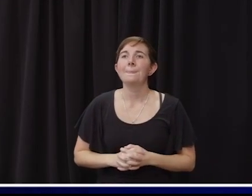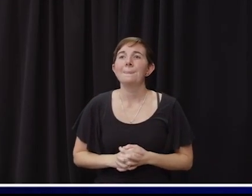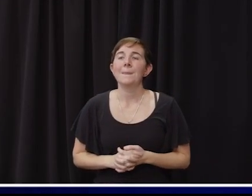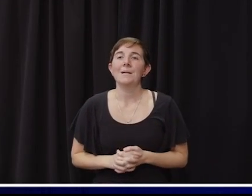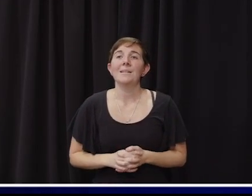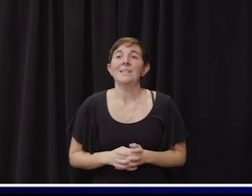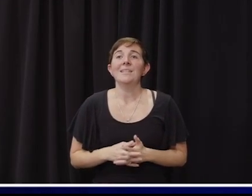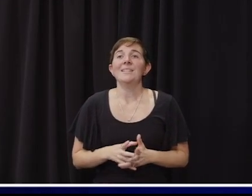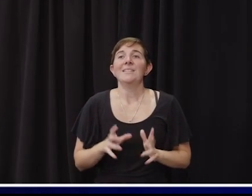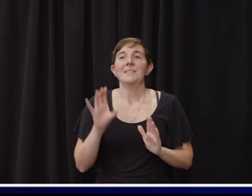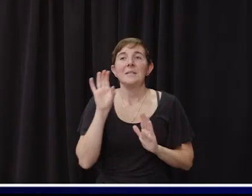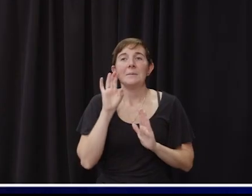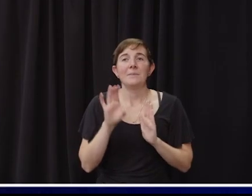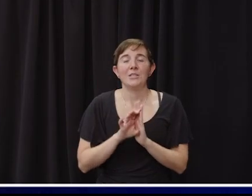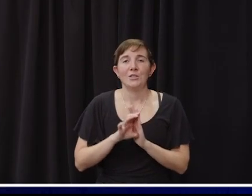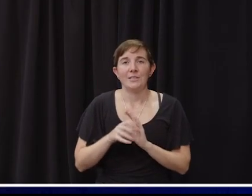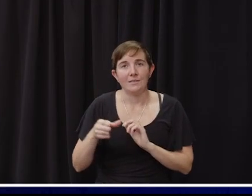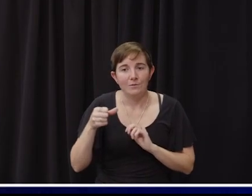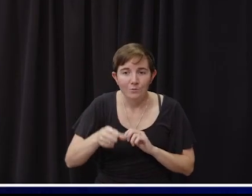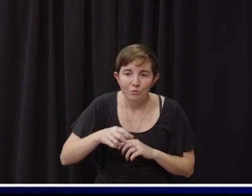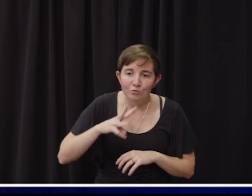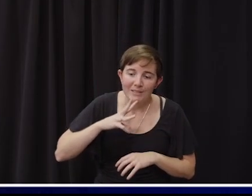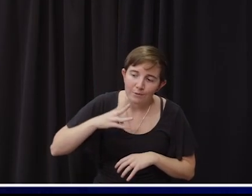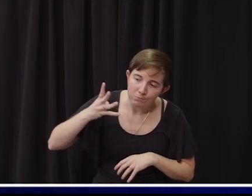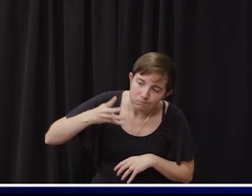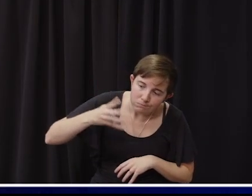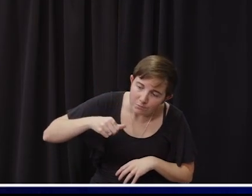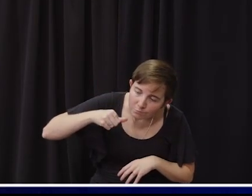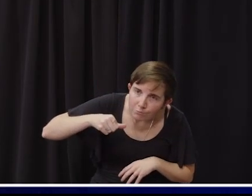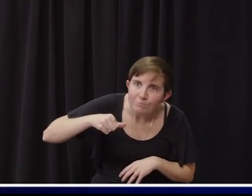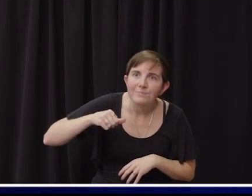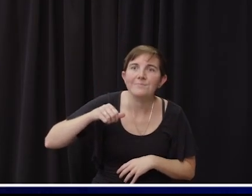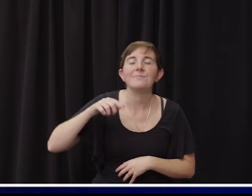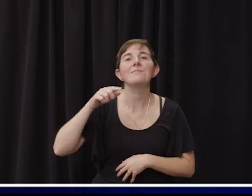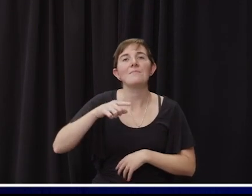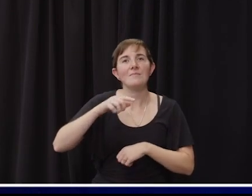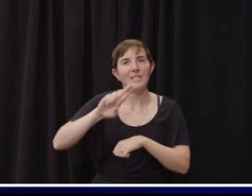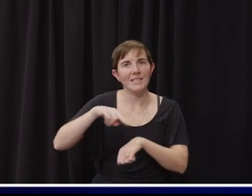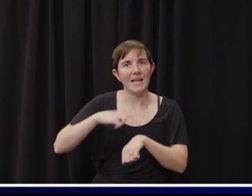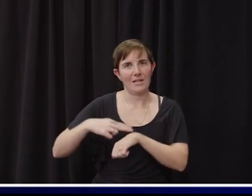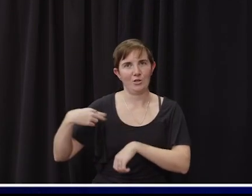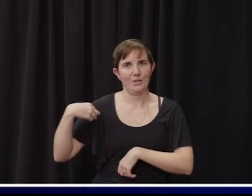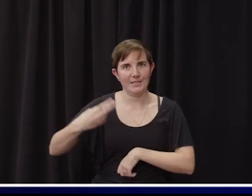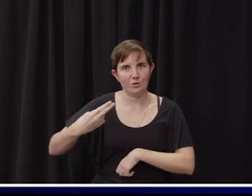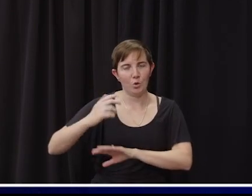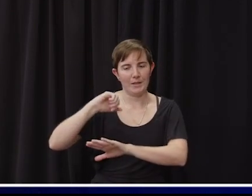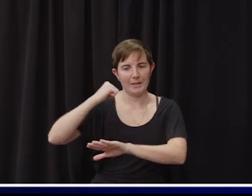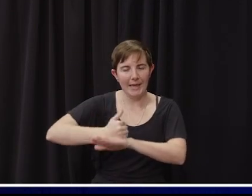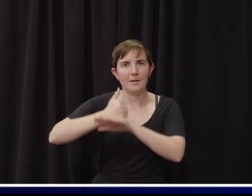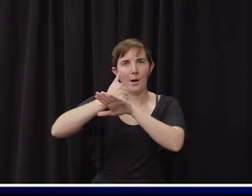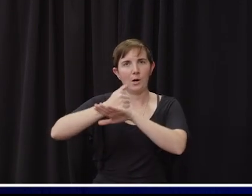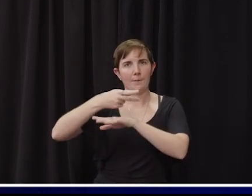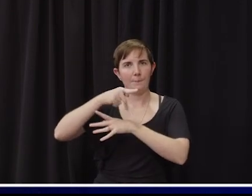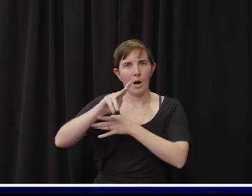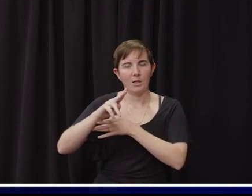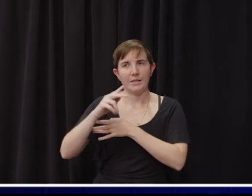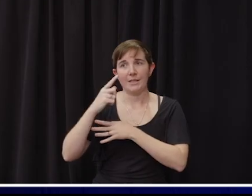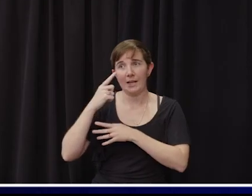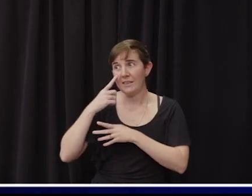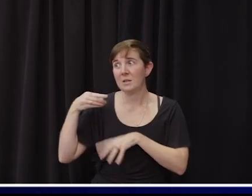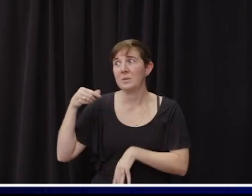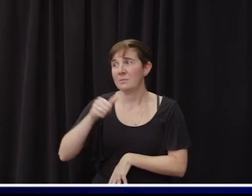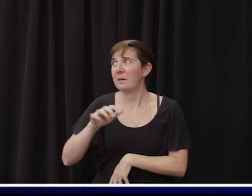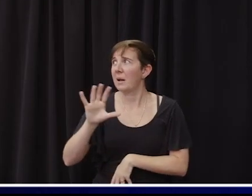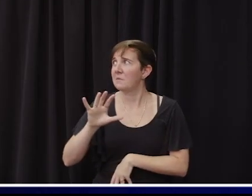This is a drinking fountain. So this is a National Historic Landmark Park, and I think we probably spent about